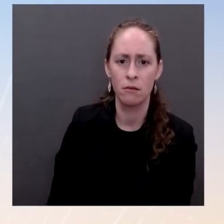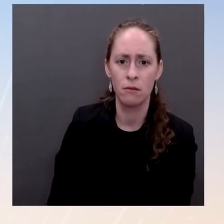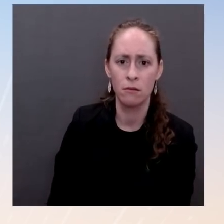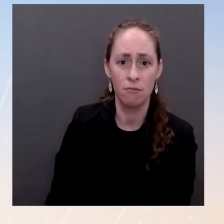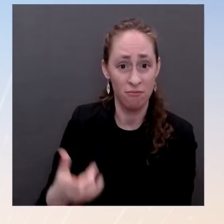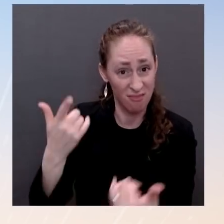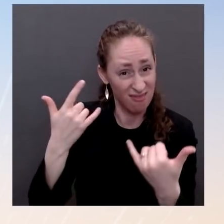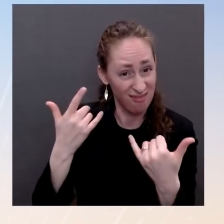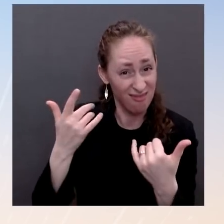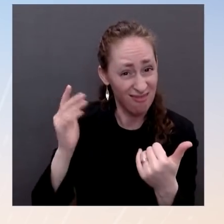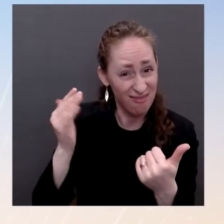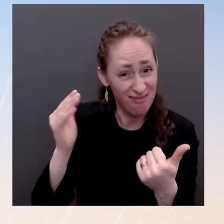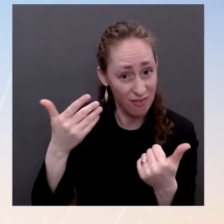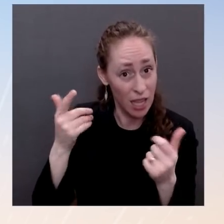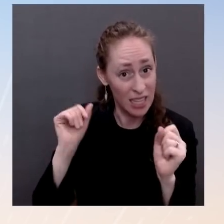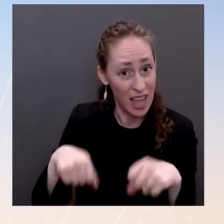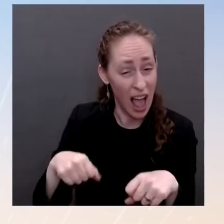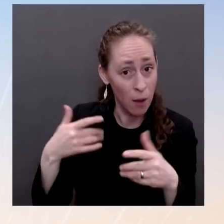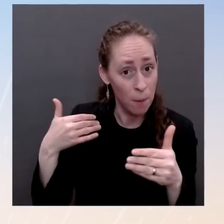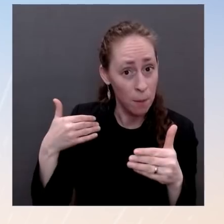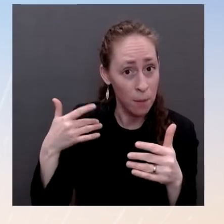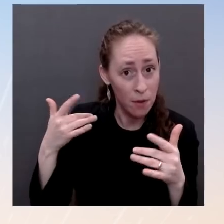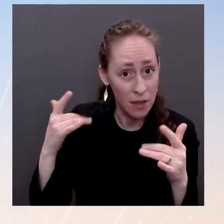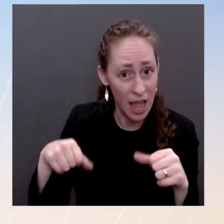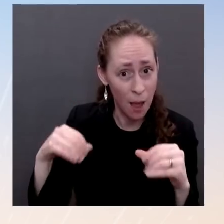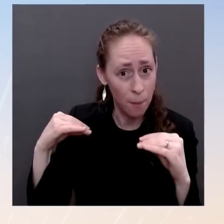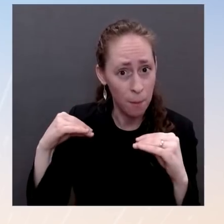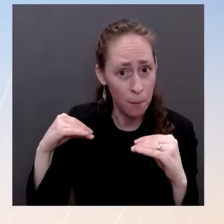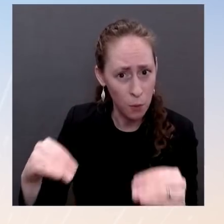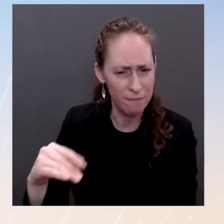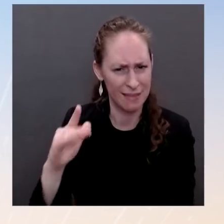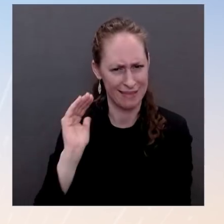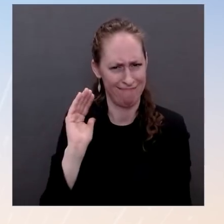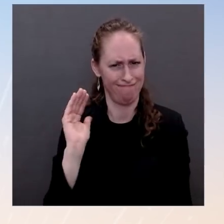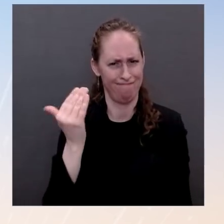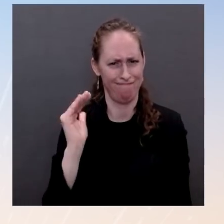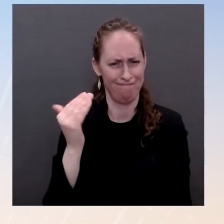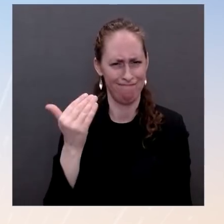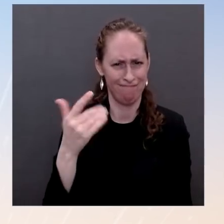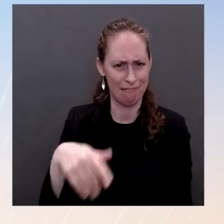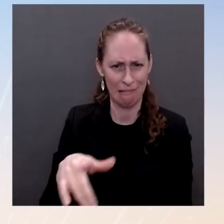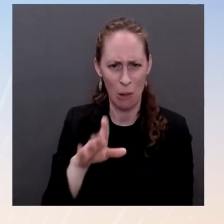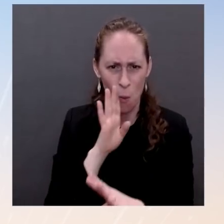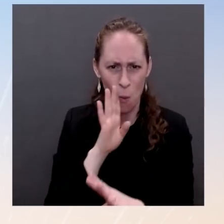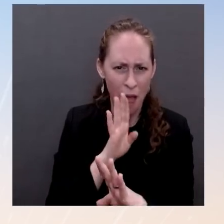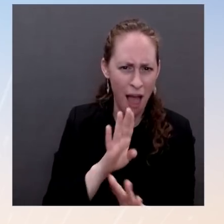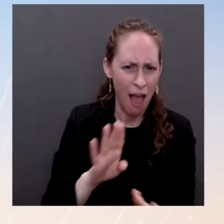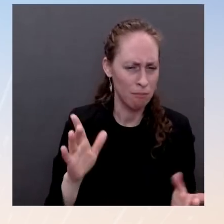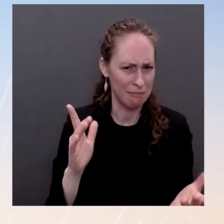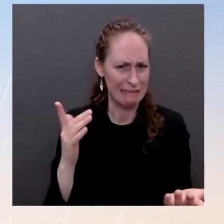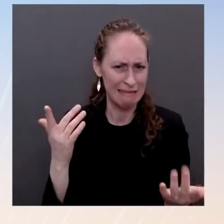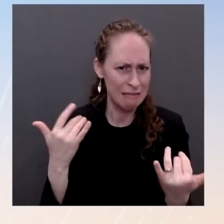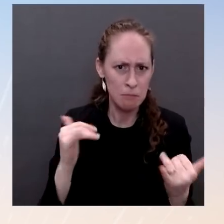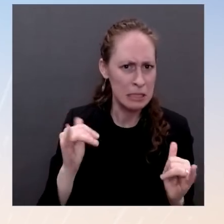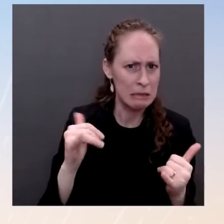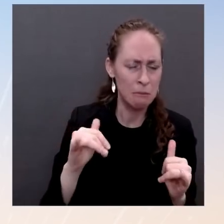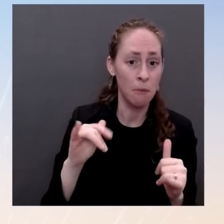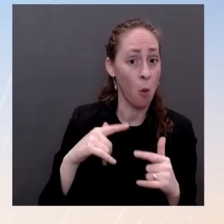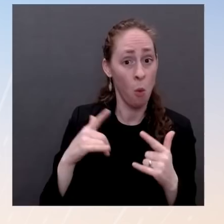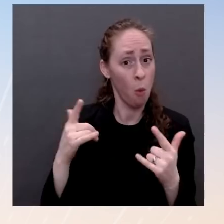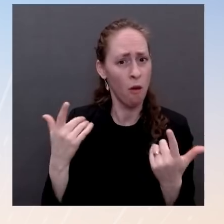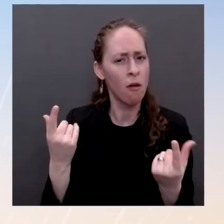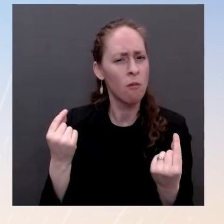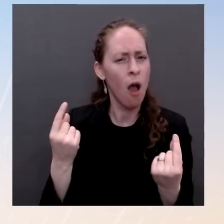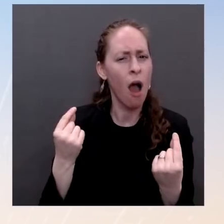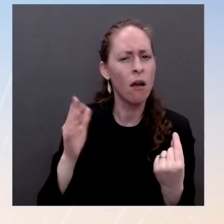of optimism or action right now on Capitol Hill, but can you talk about what the White House expectation is for that and why the president continues to bring this up? Well,